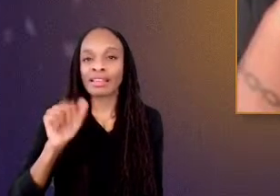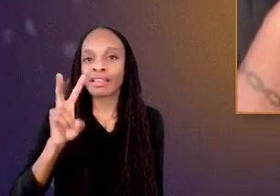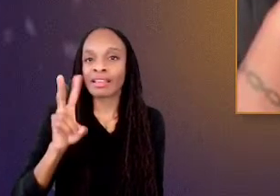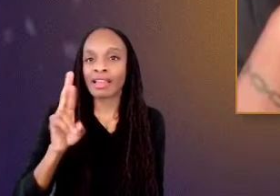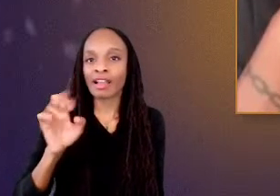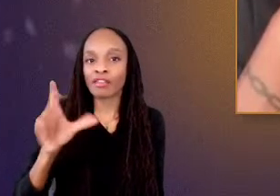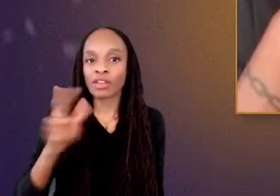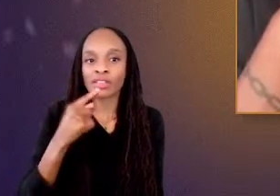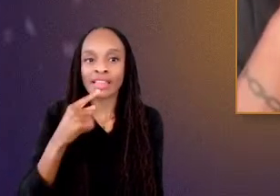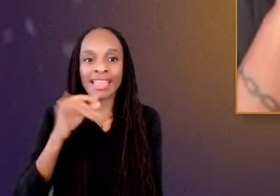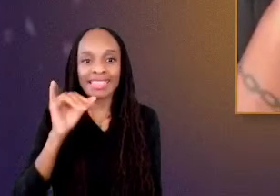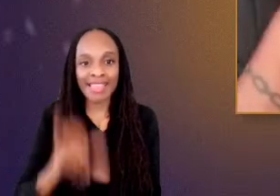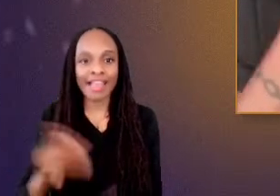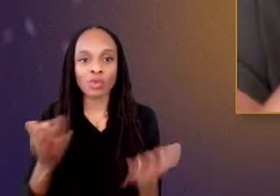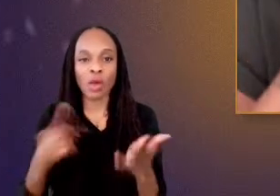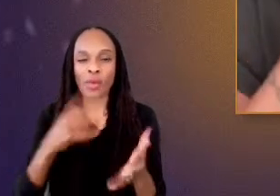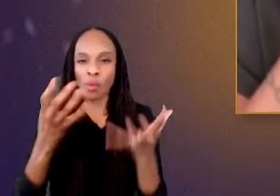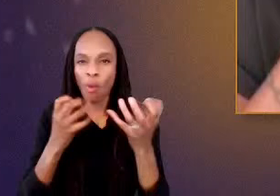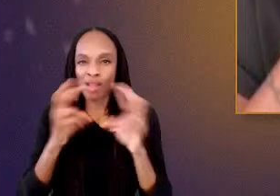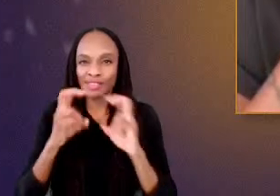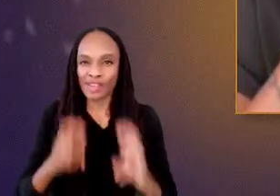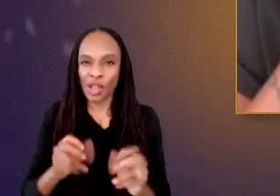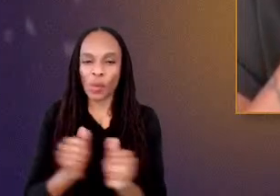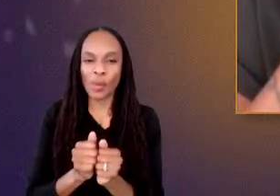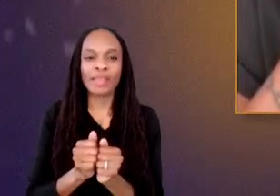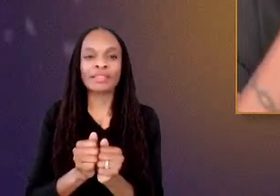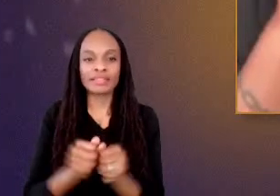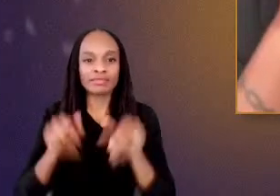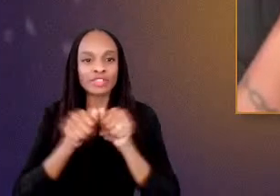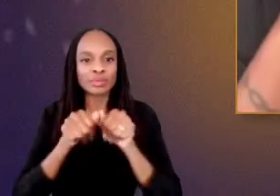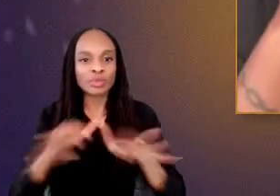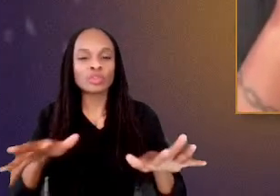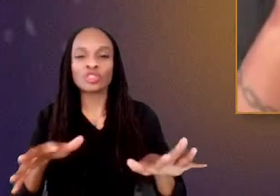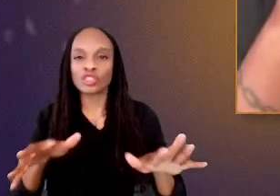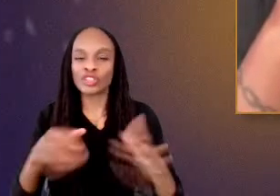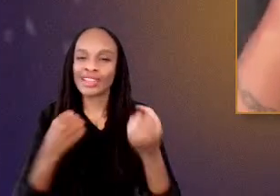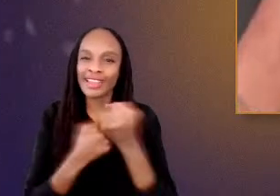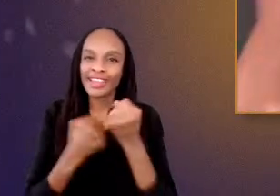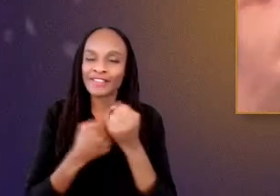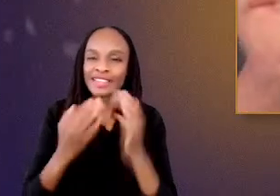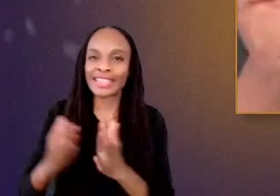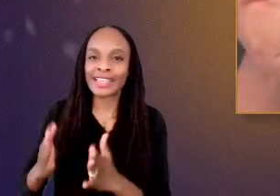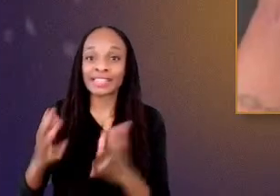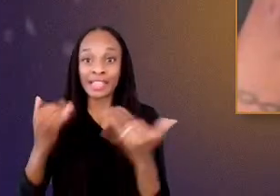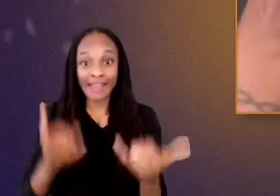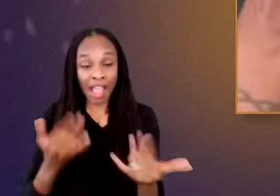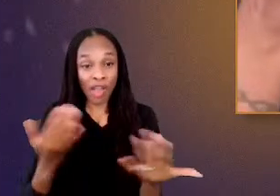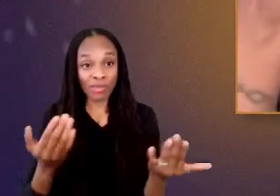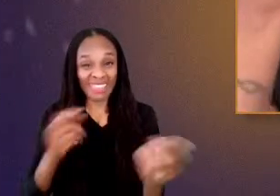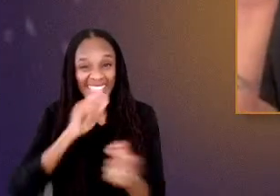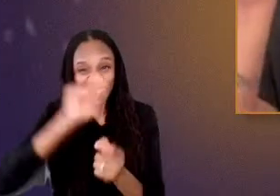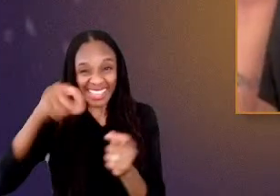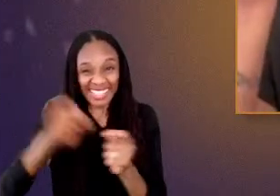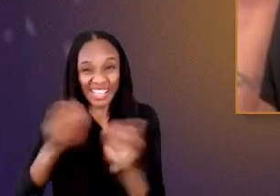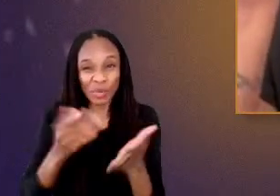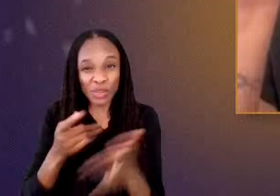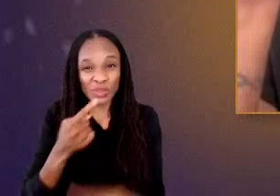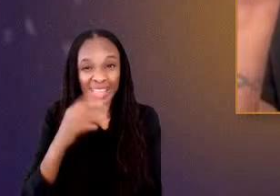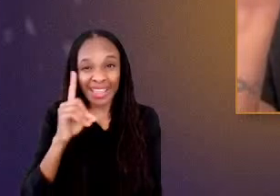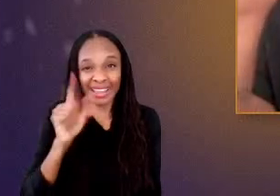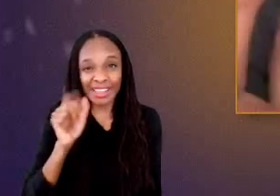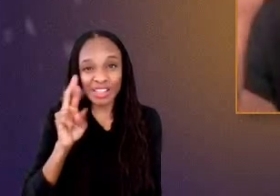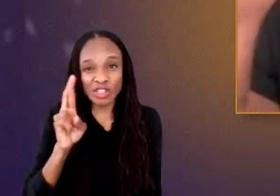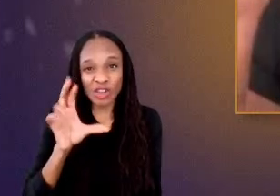that we want to explore with distribution advocates, you know, and I think right now, just exactly what you're saying, Darcy, it's, you